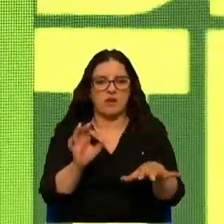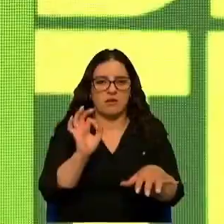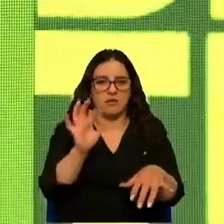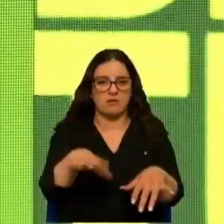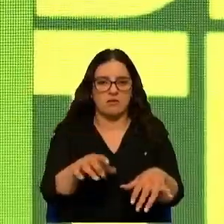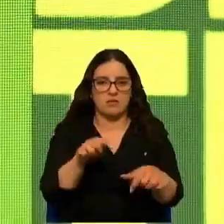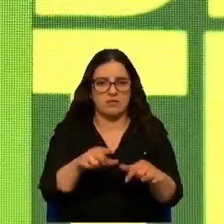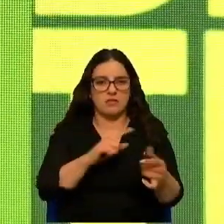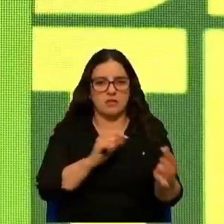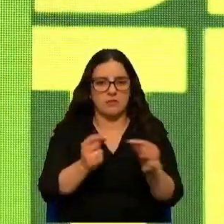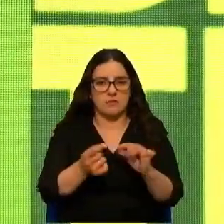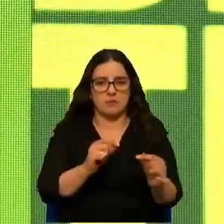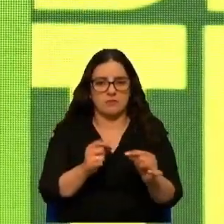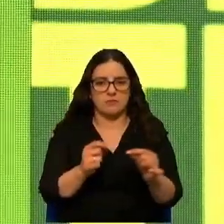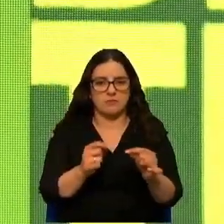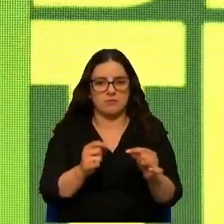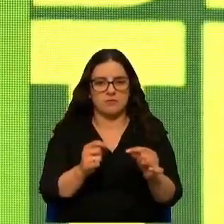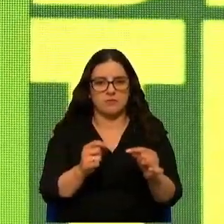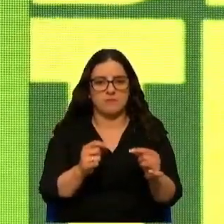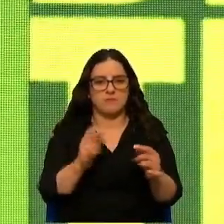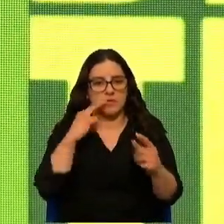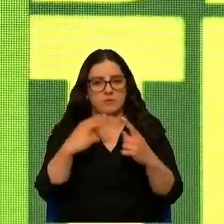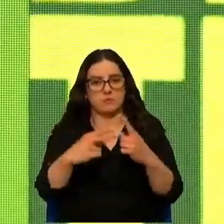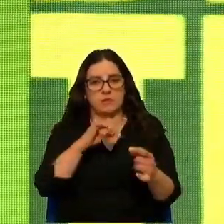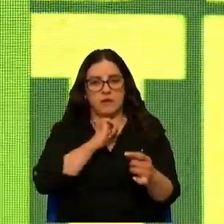given some